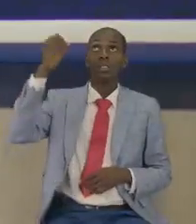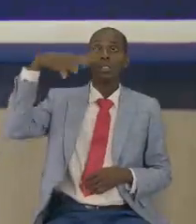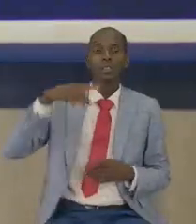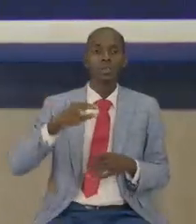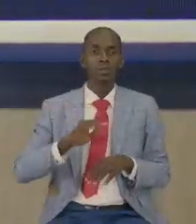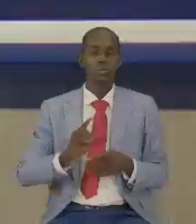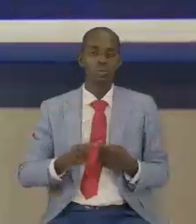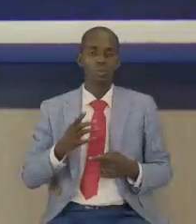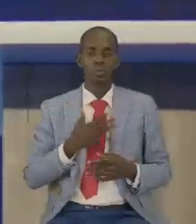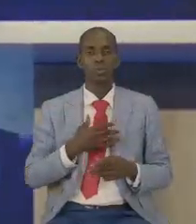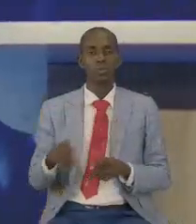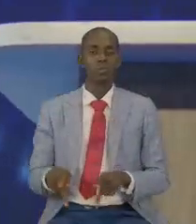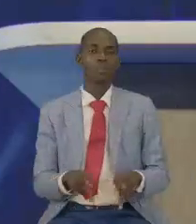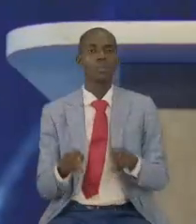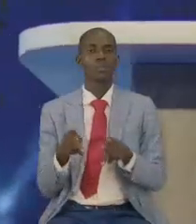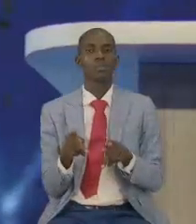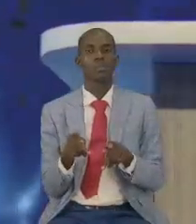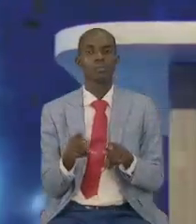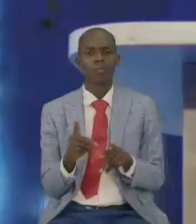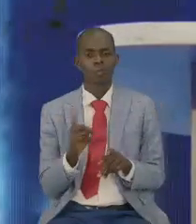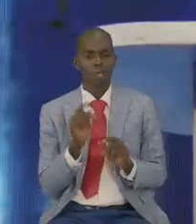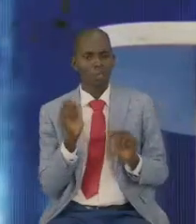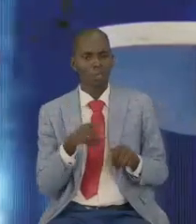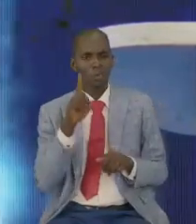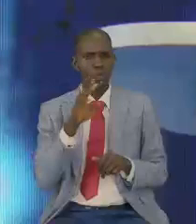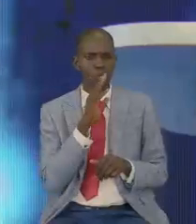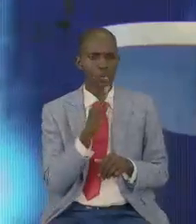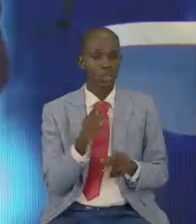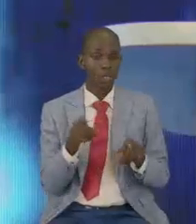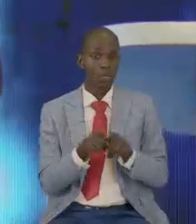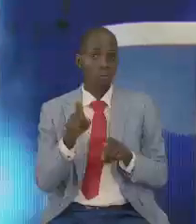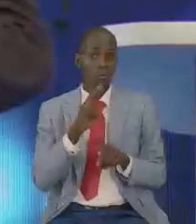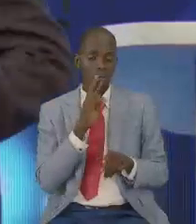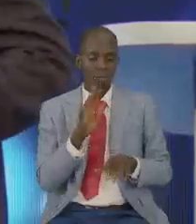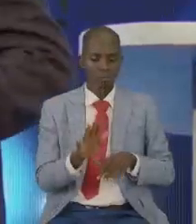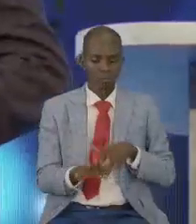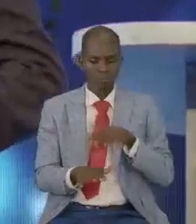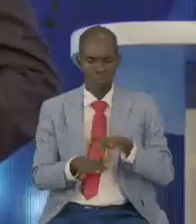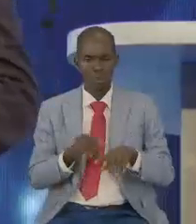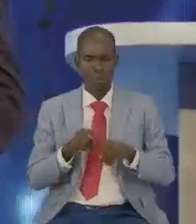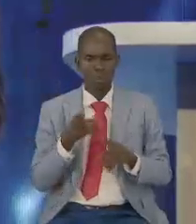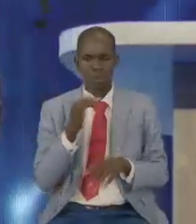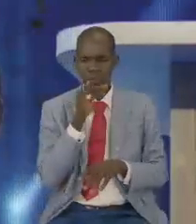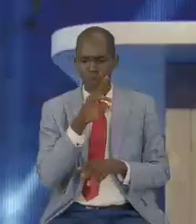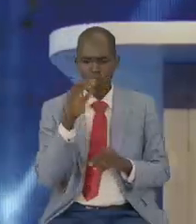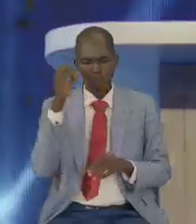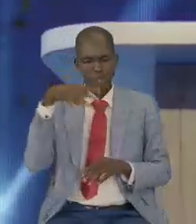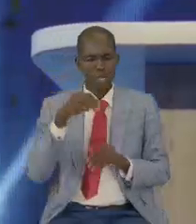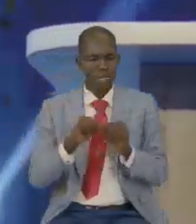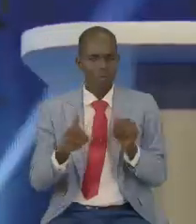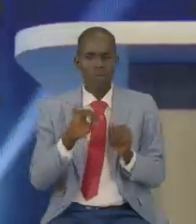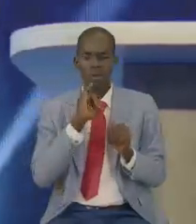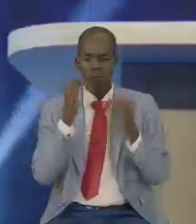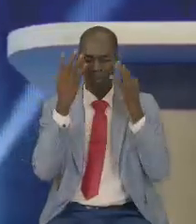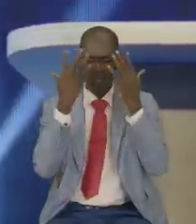be? As you are walking and there's no light, everything is dark. The soul dark, the